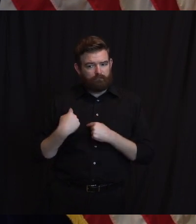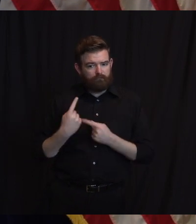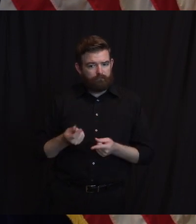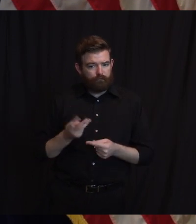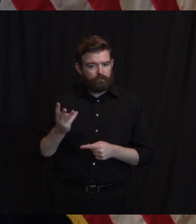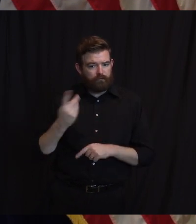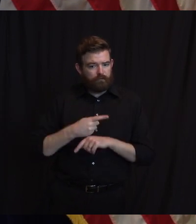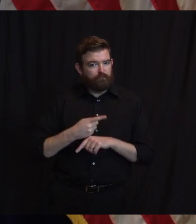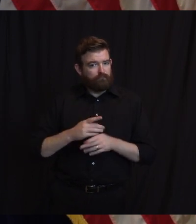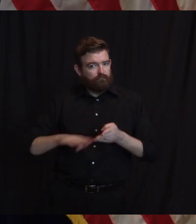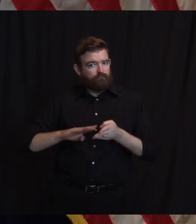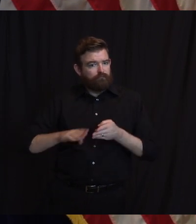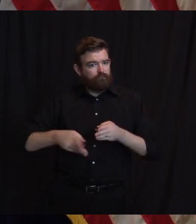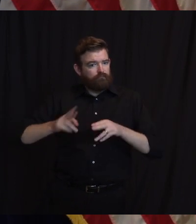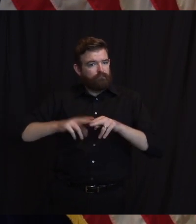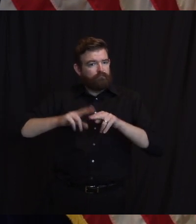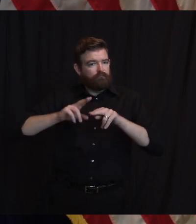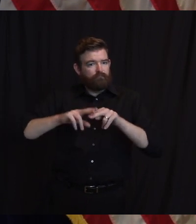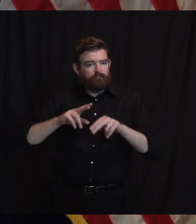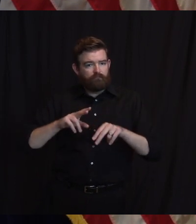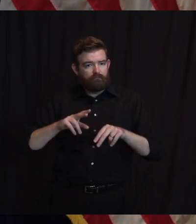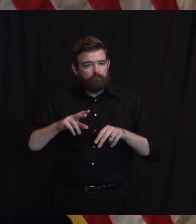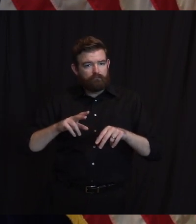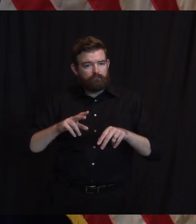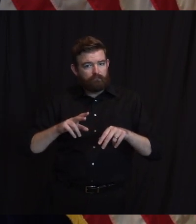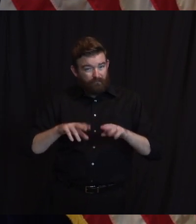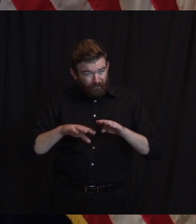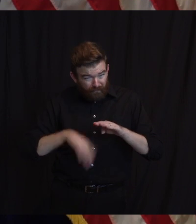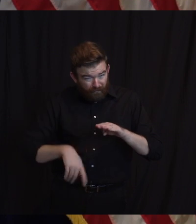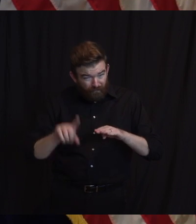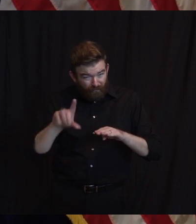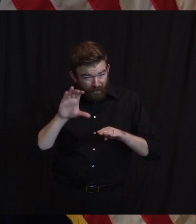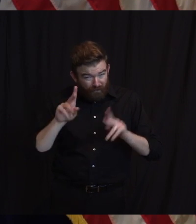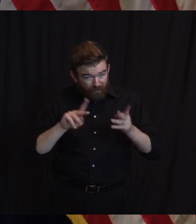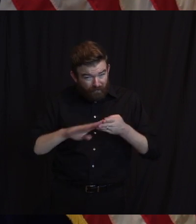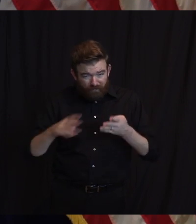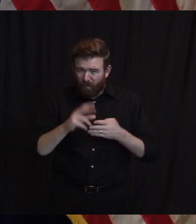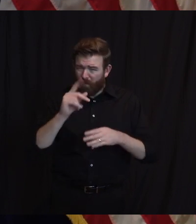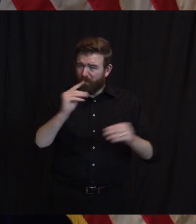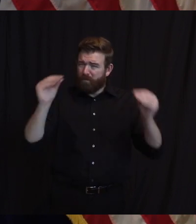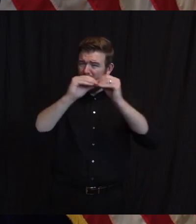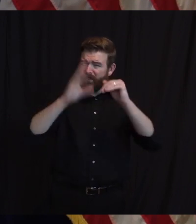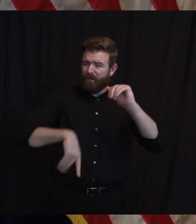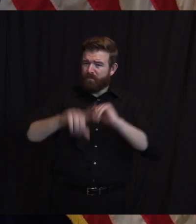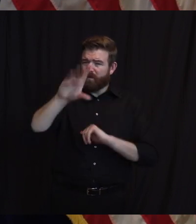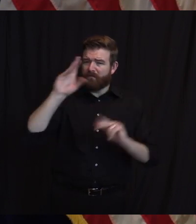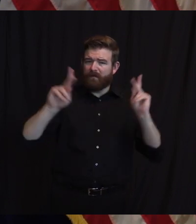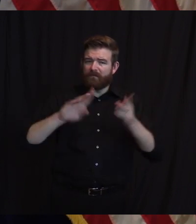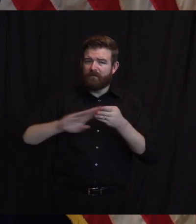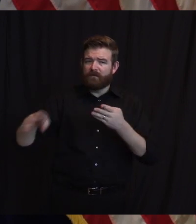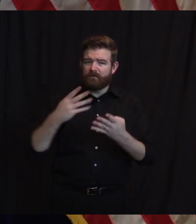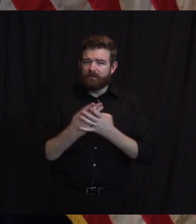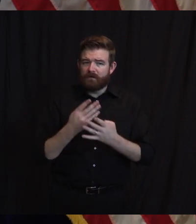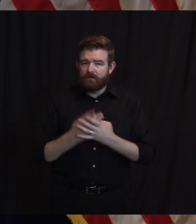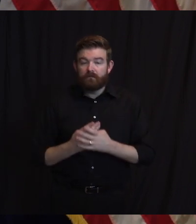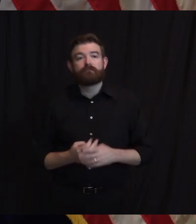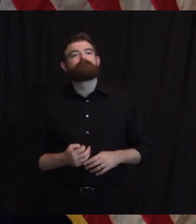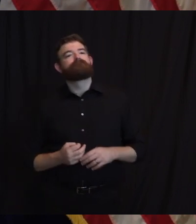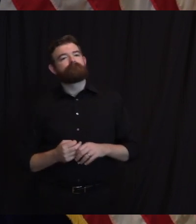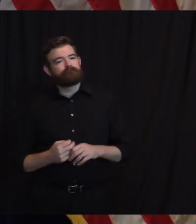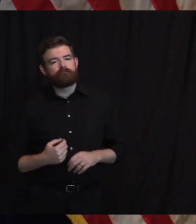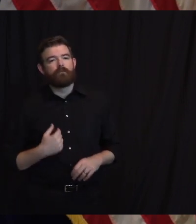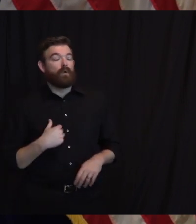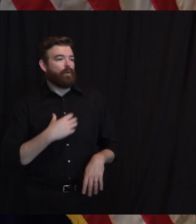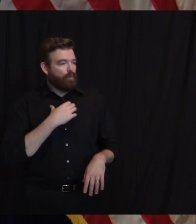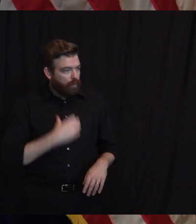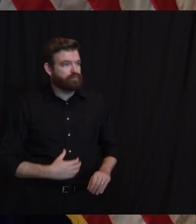100. And my strong wish that no one would have died in either incarceration, in a long-term care